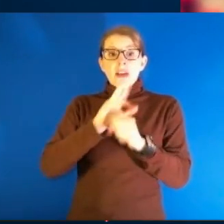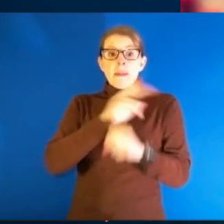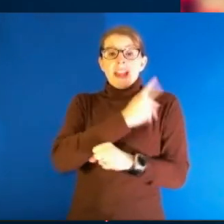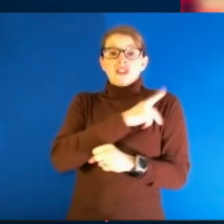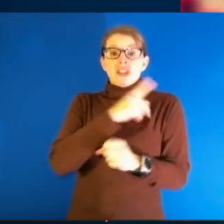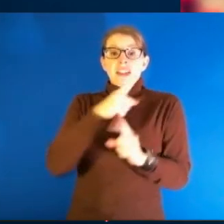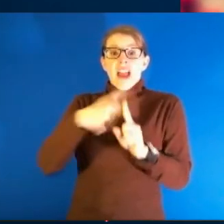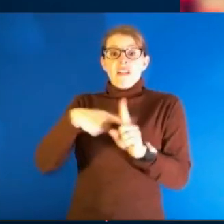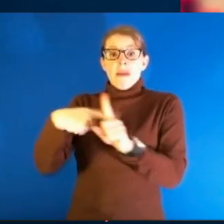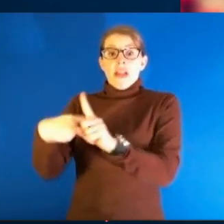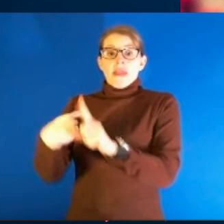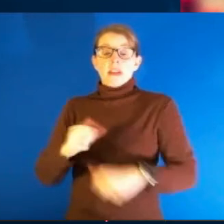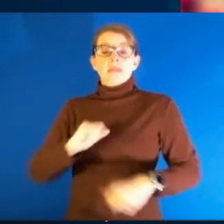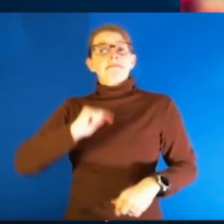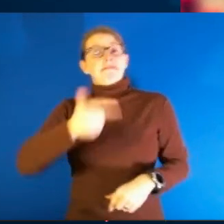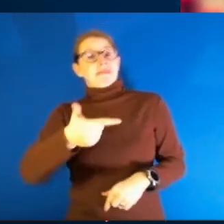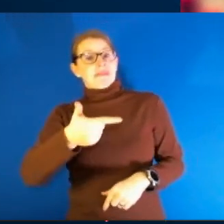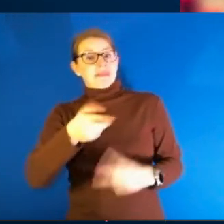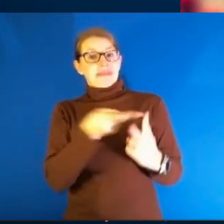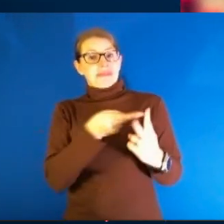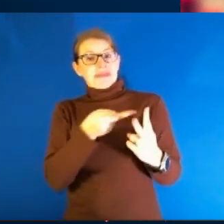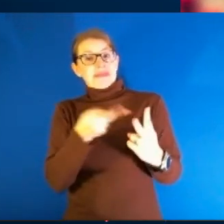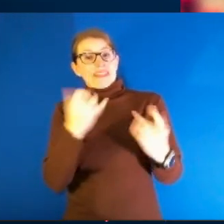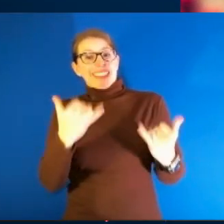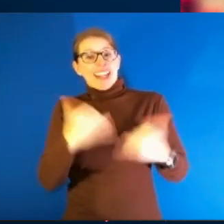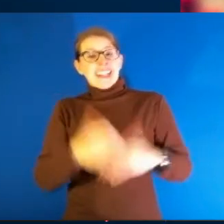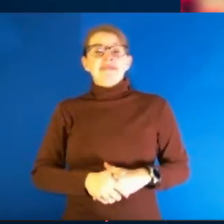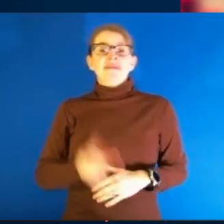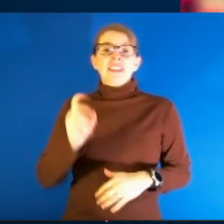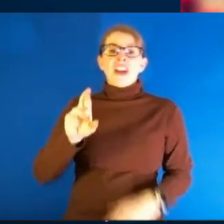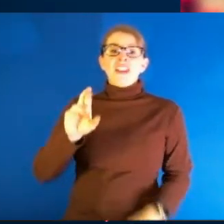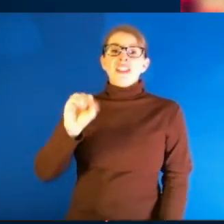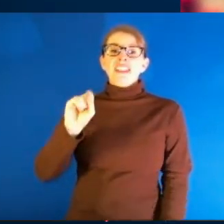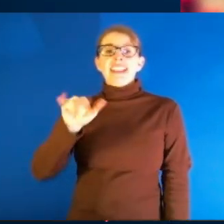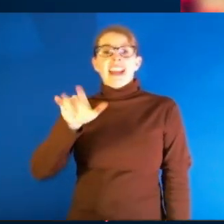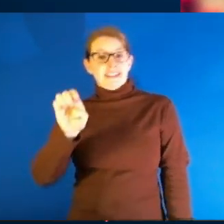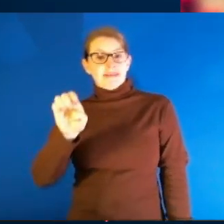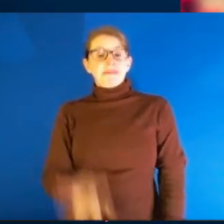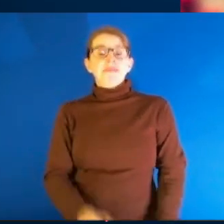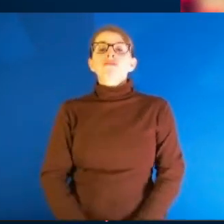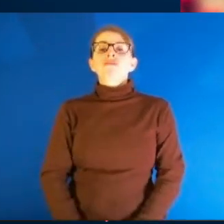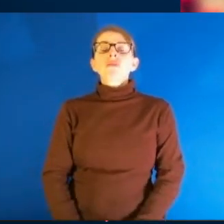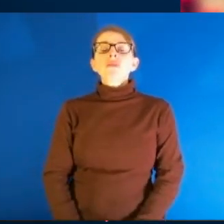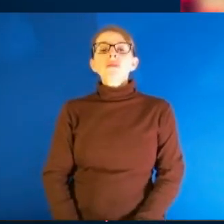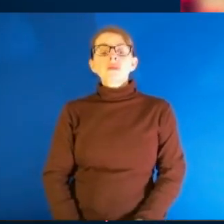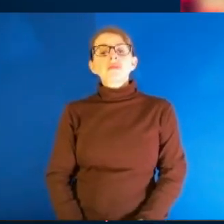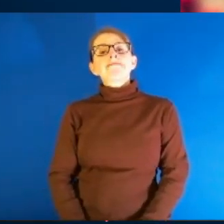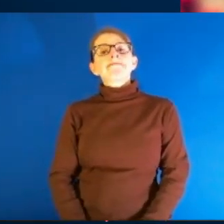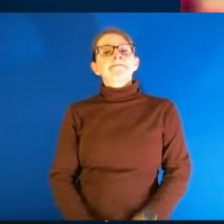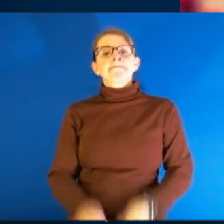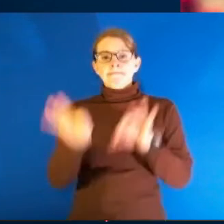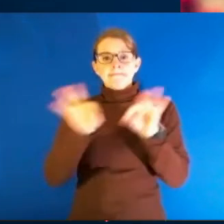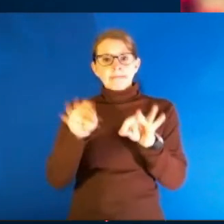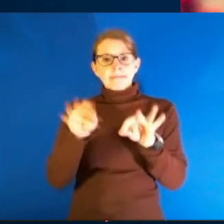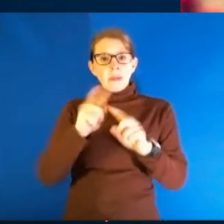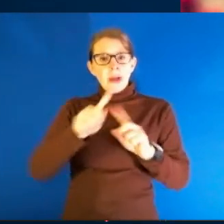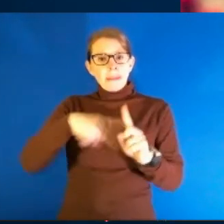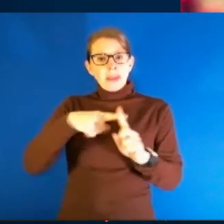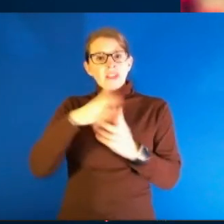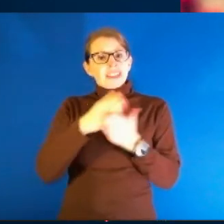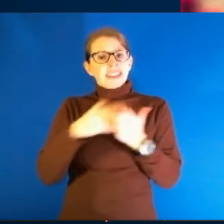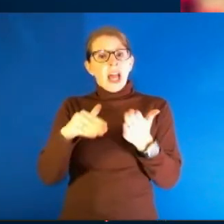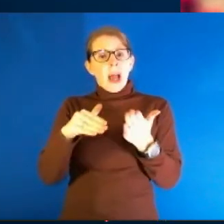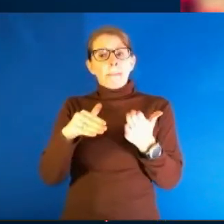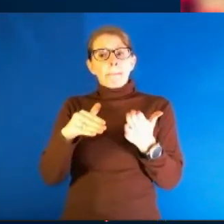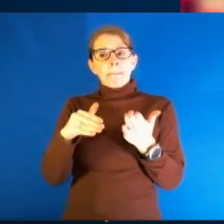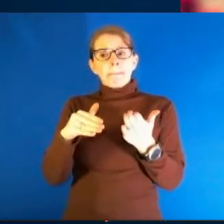want to turn back to our guest today, Dr. Sale. I just kind of get us updated a little bit about what are some of the common